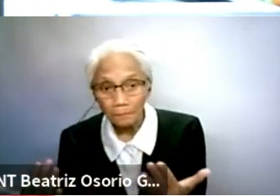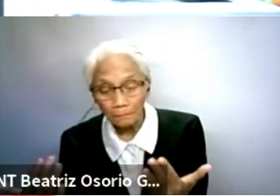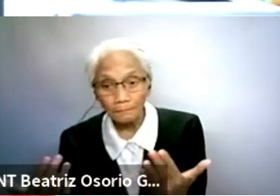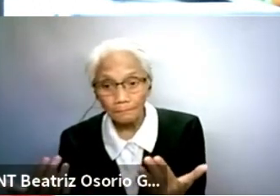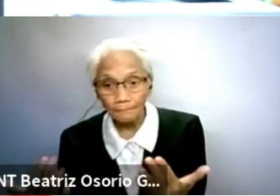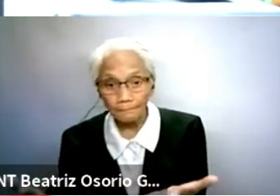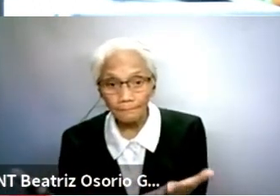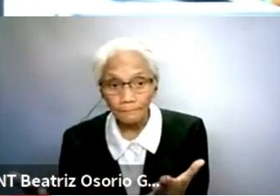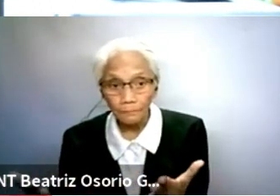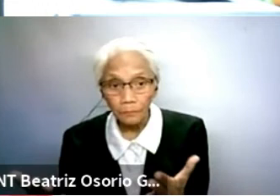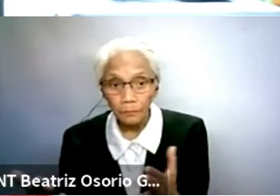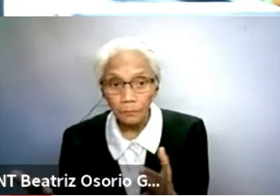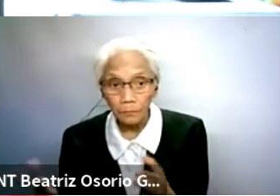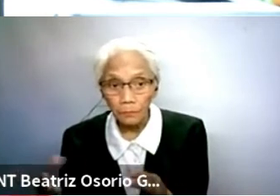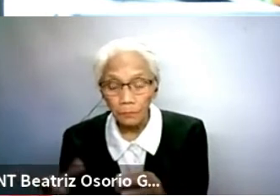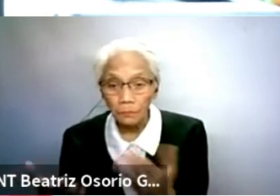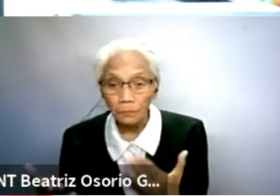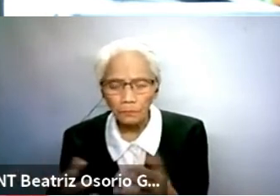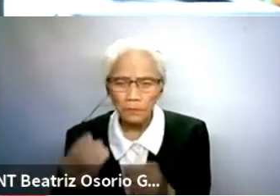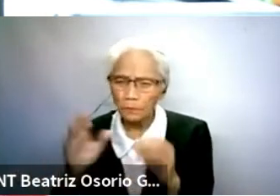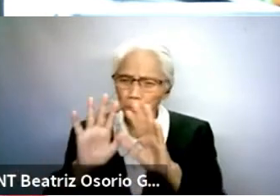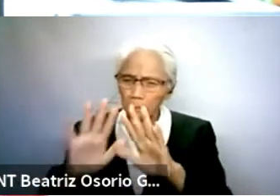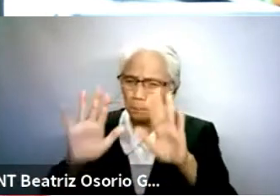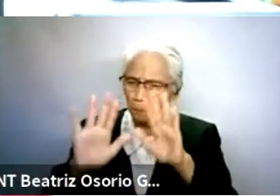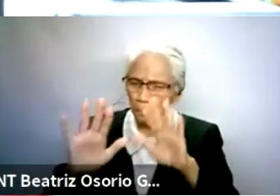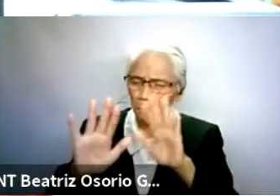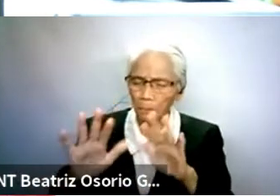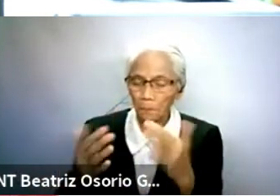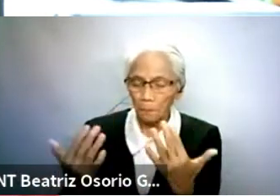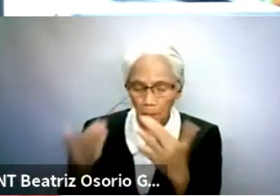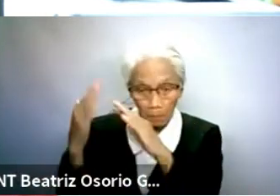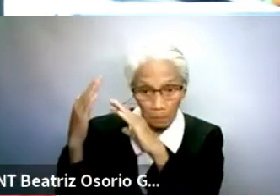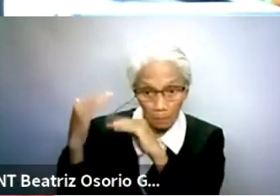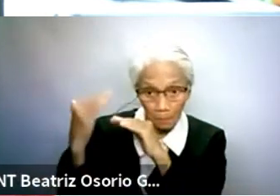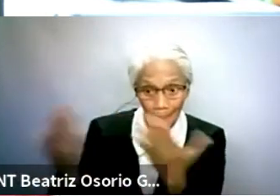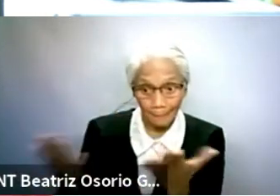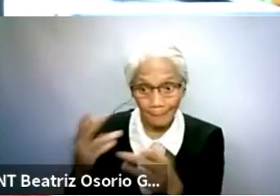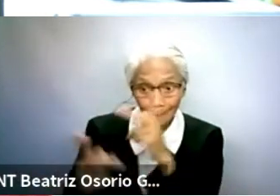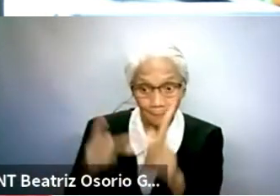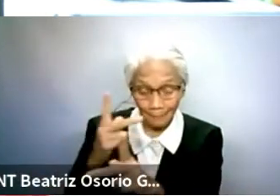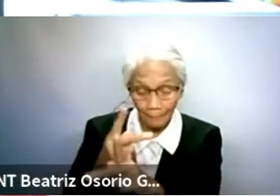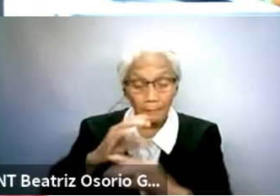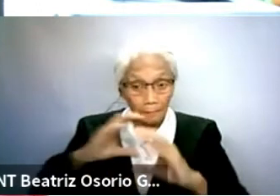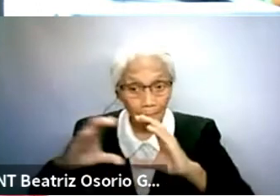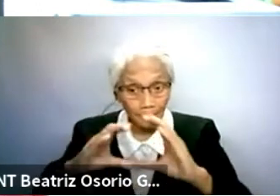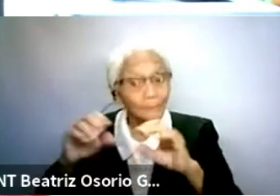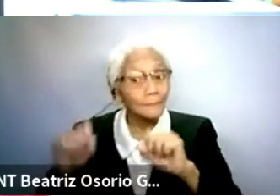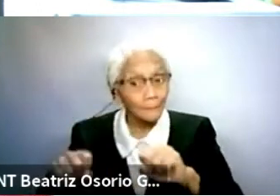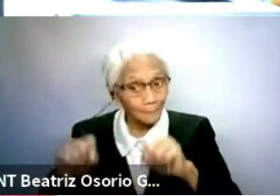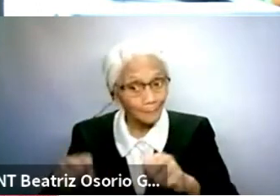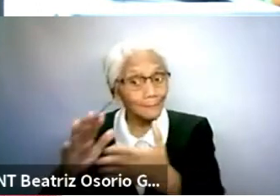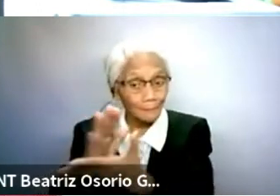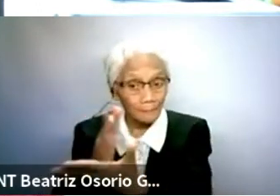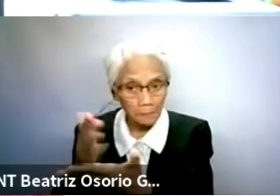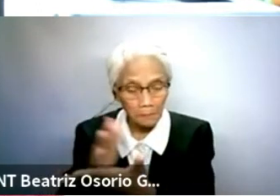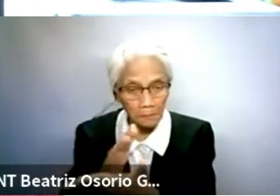the air or in the chat box is wonderful, and hope this kind of communication can continue. So before